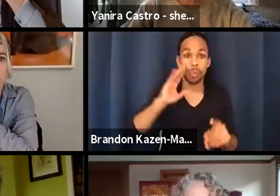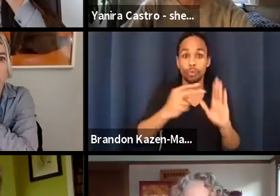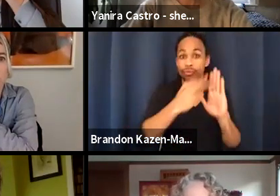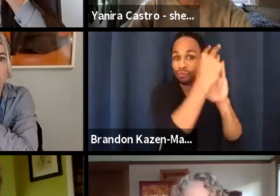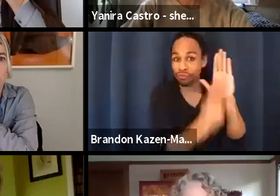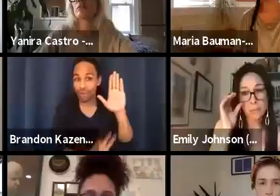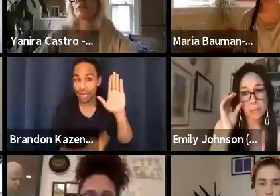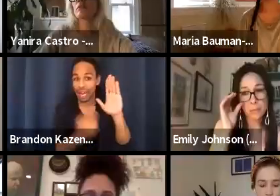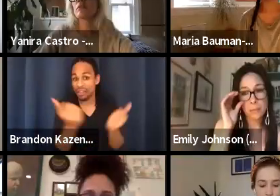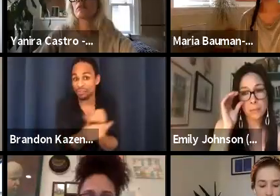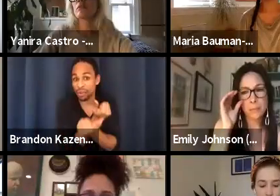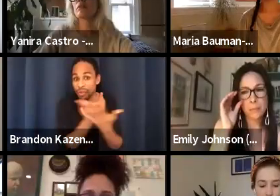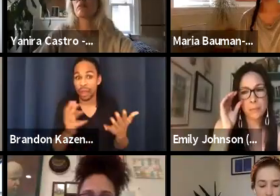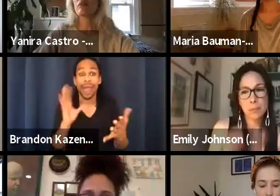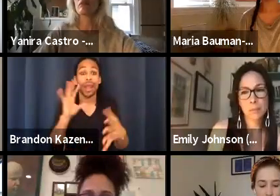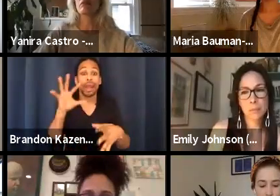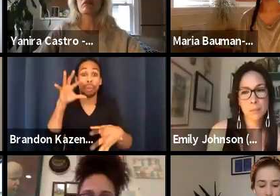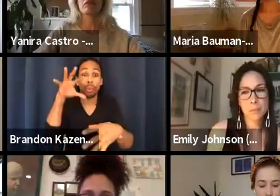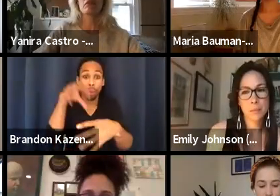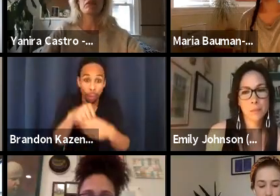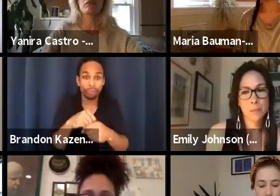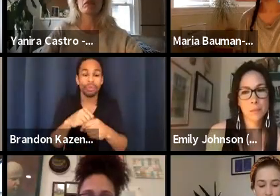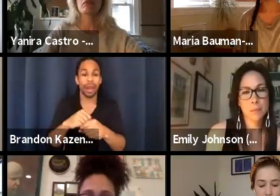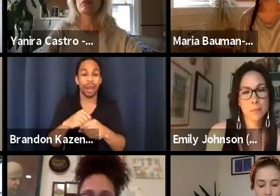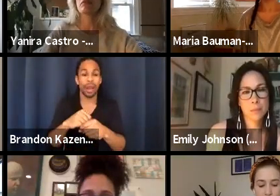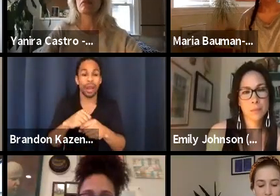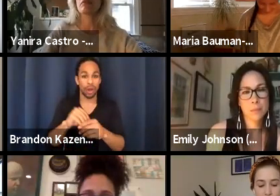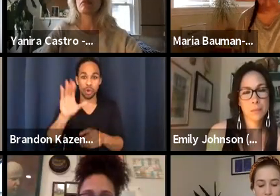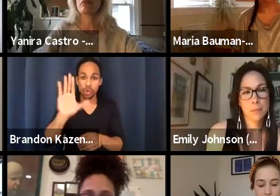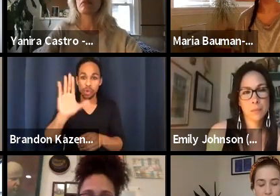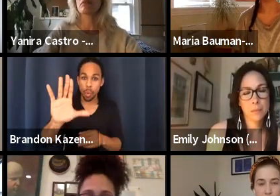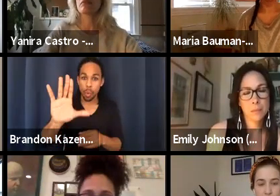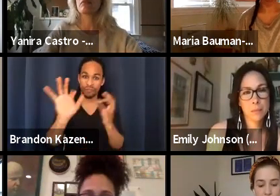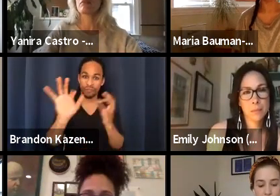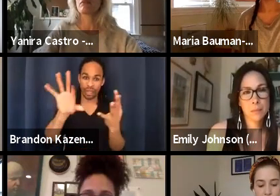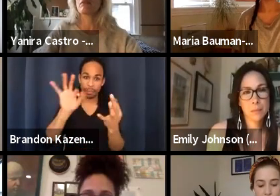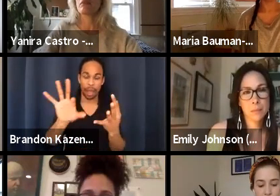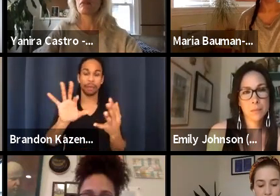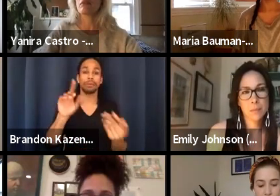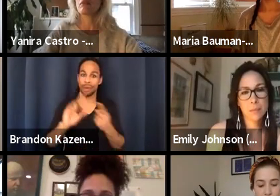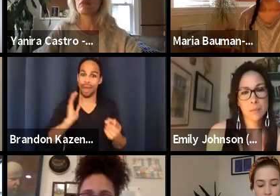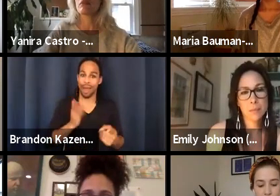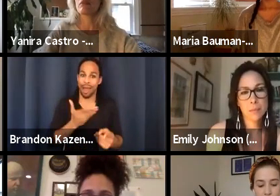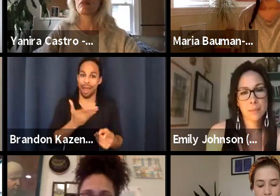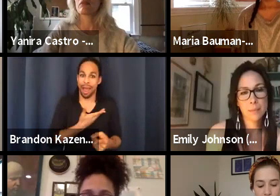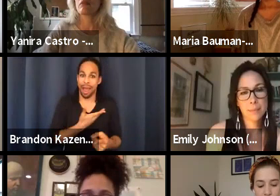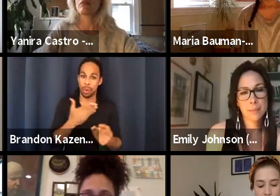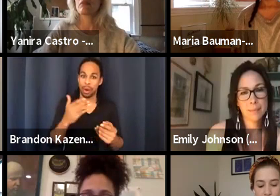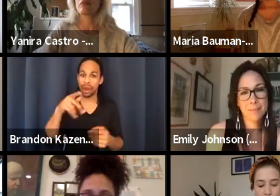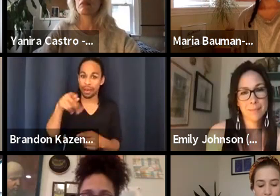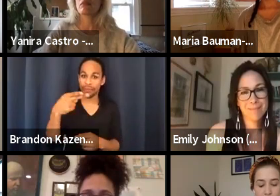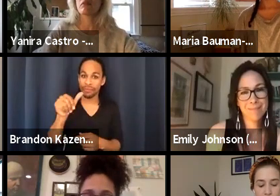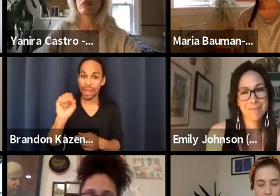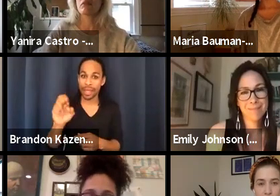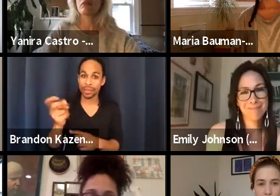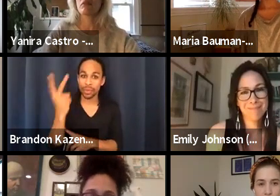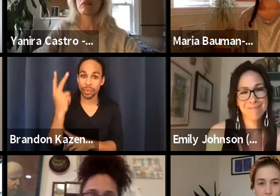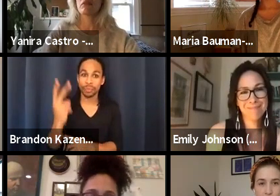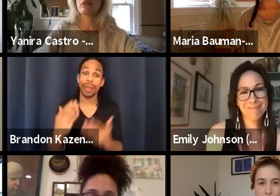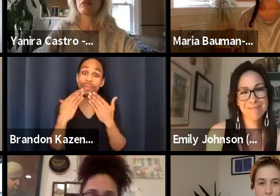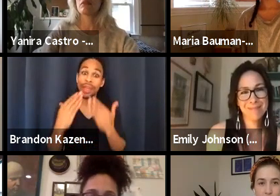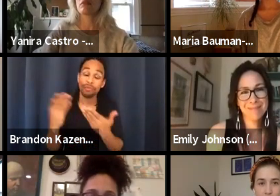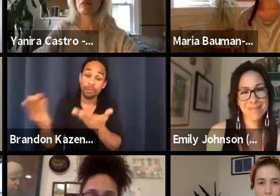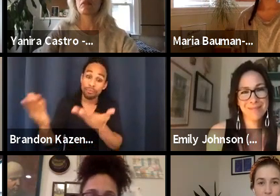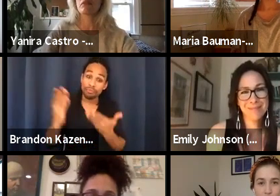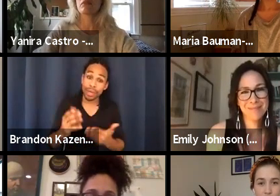Thank you for bringing yourselves, your ancestors, your experiences, and your open mind to this